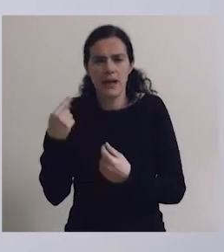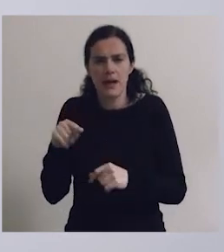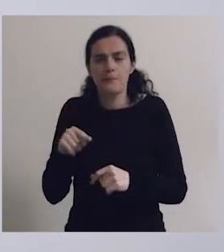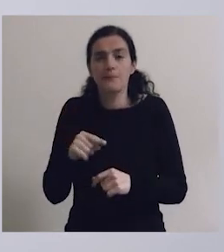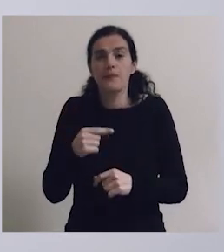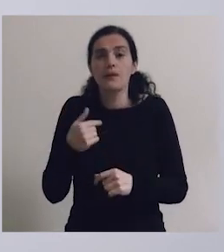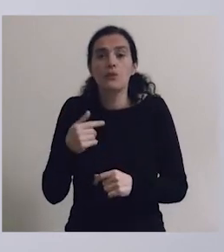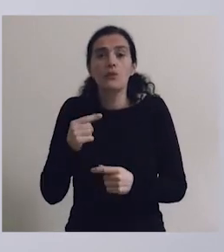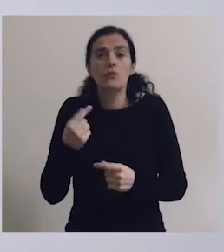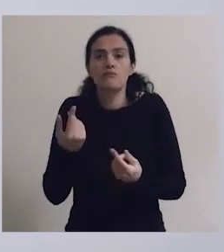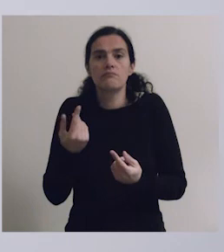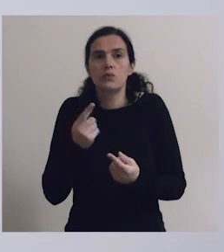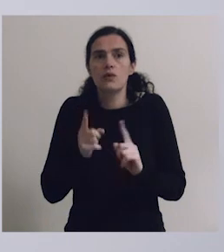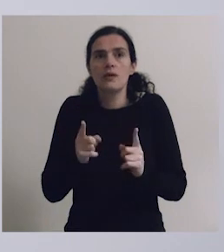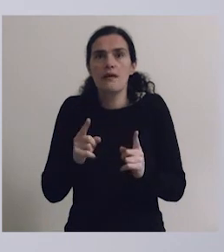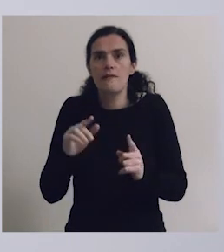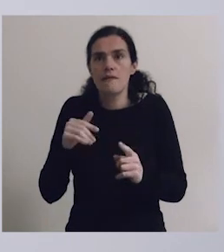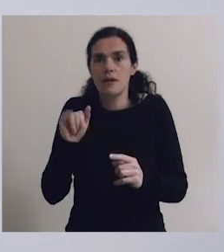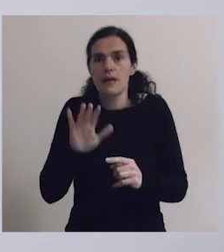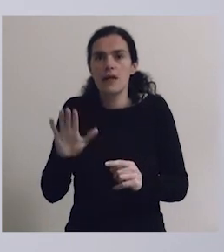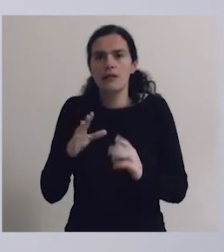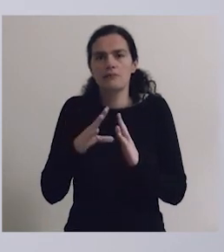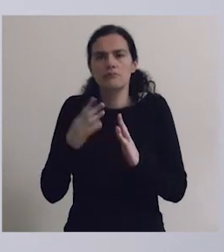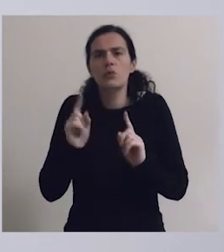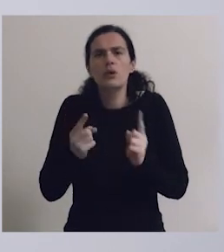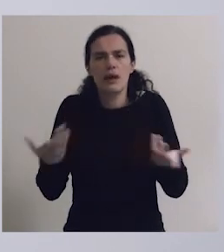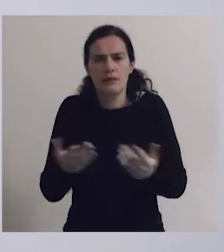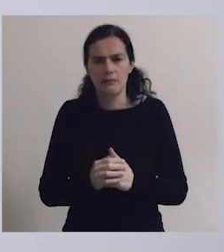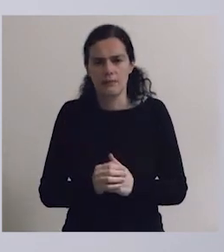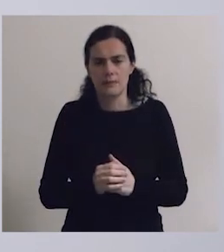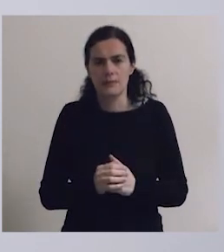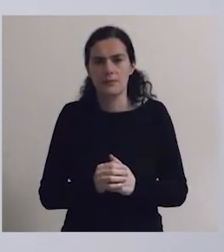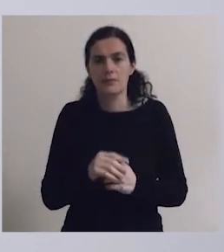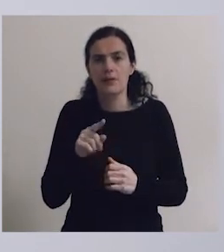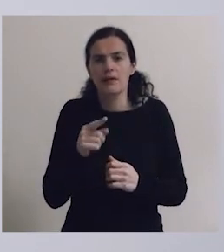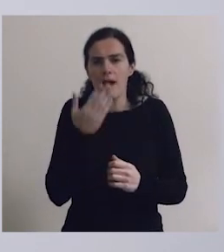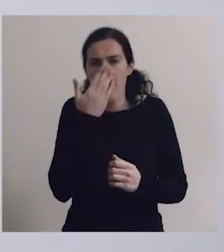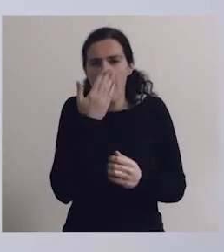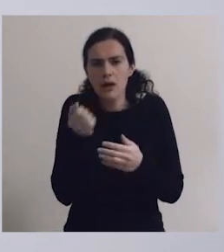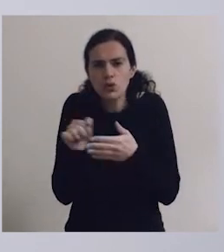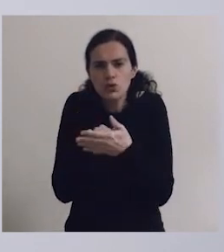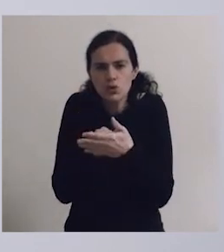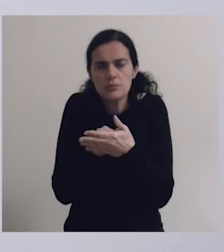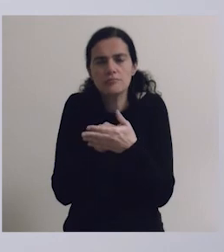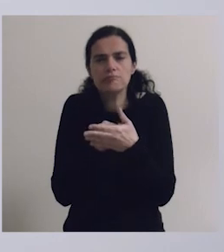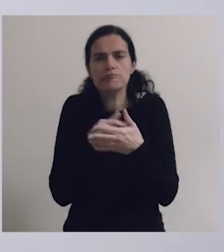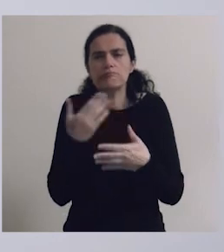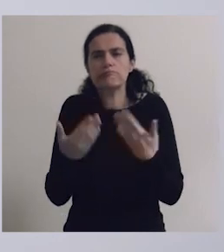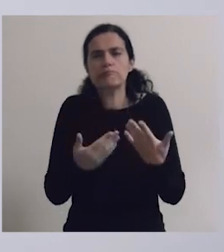image, and what will be, the question of what will be an icon, and what hides